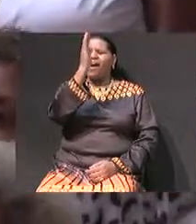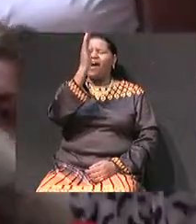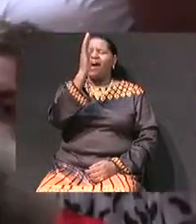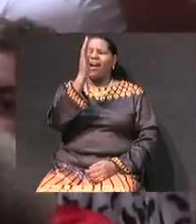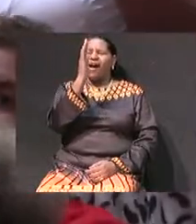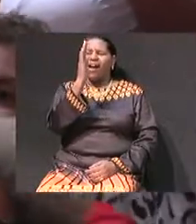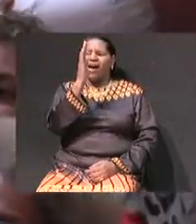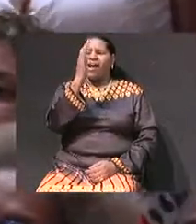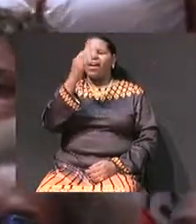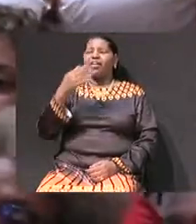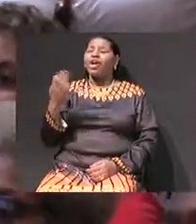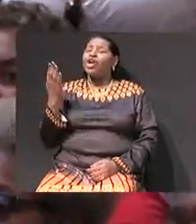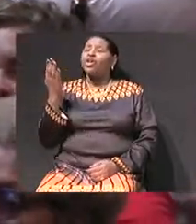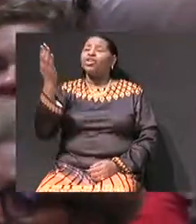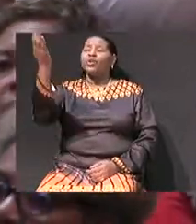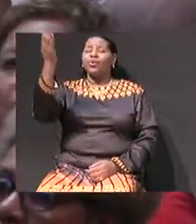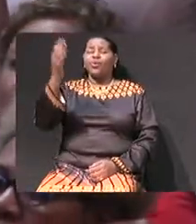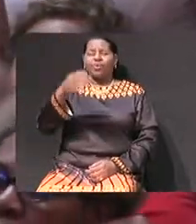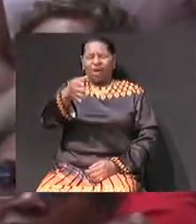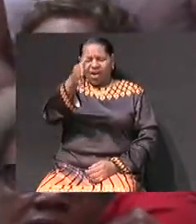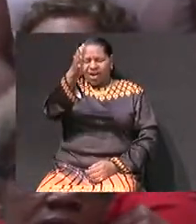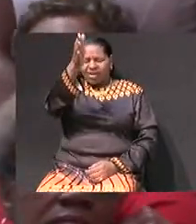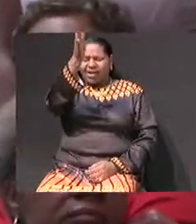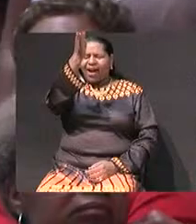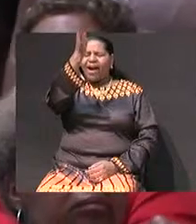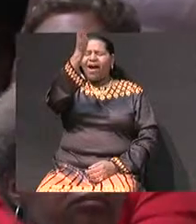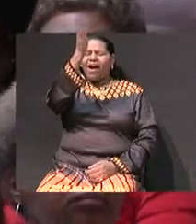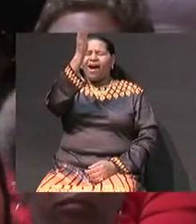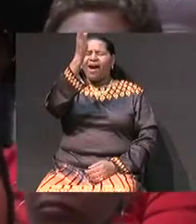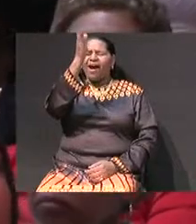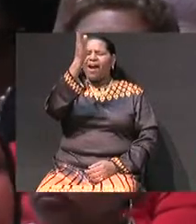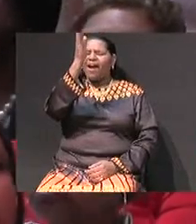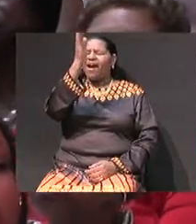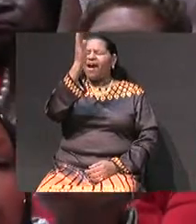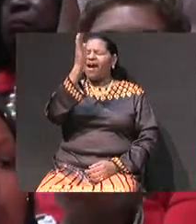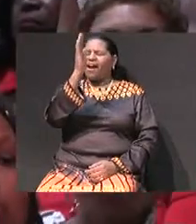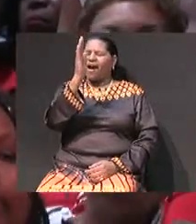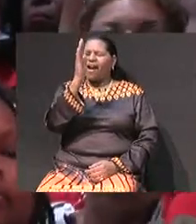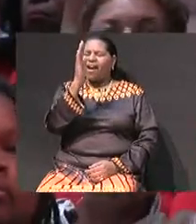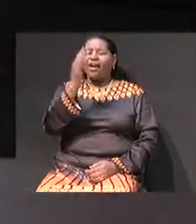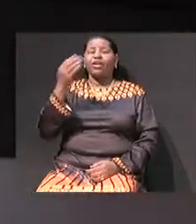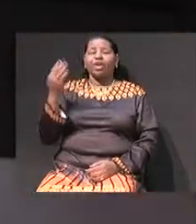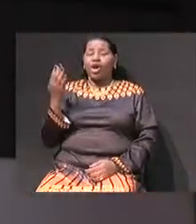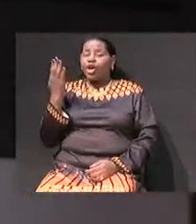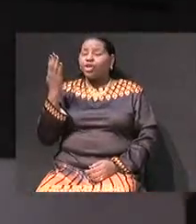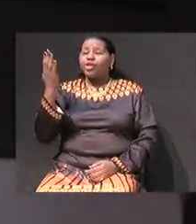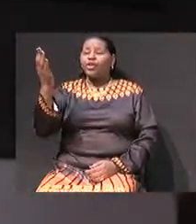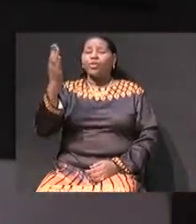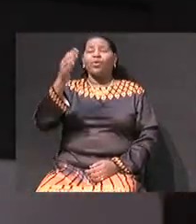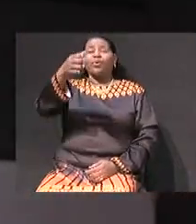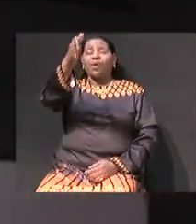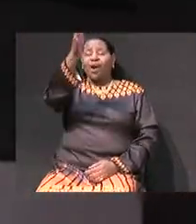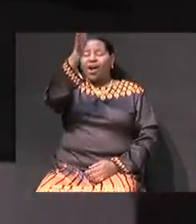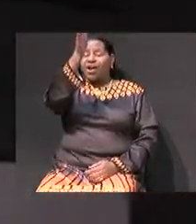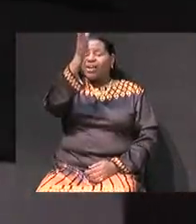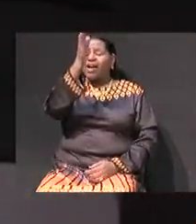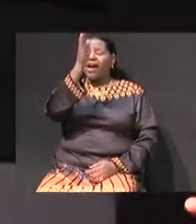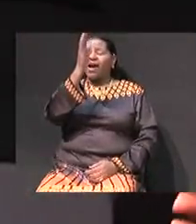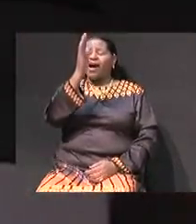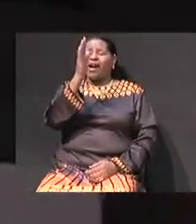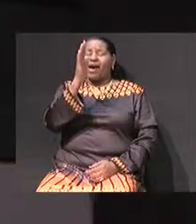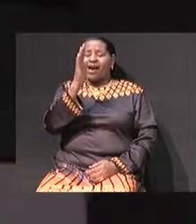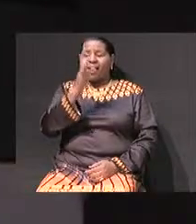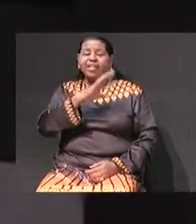us back to life. Hallelujah. You are God and God alone.